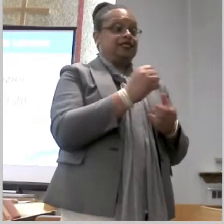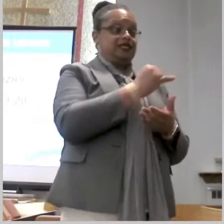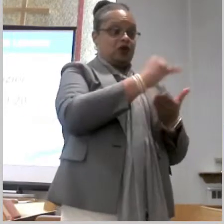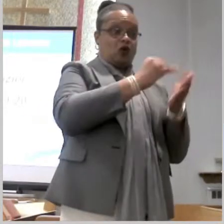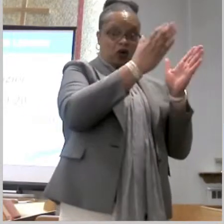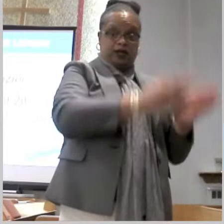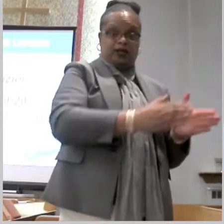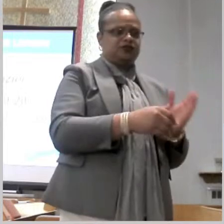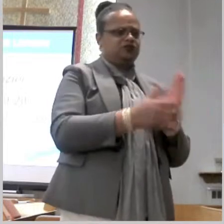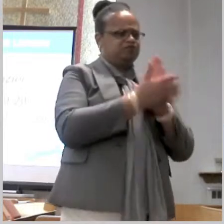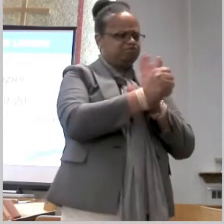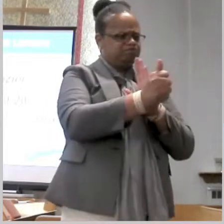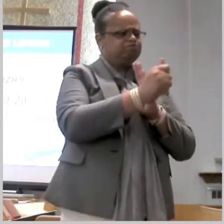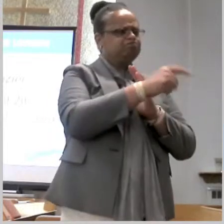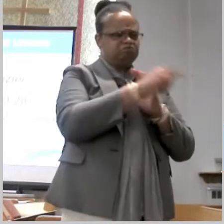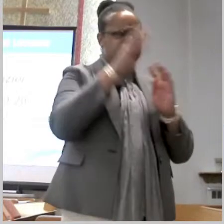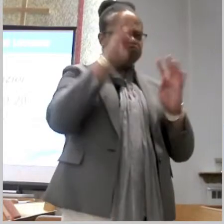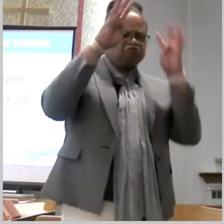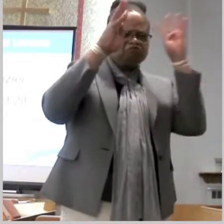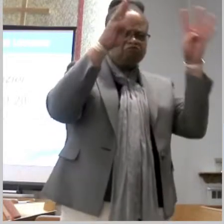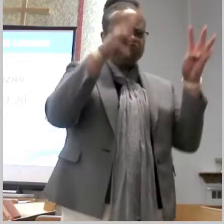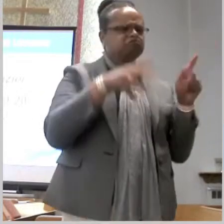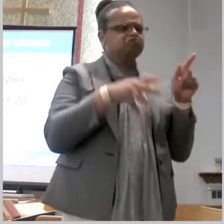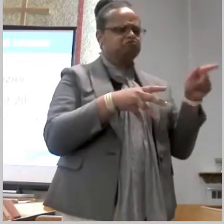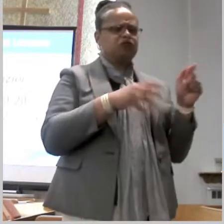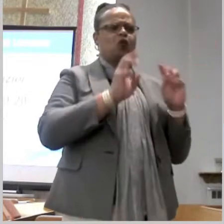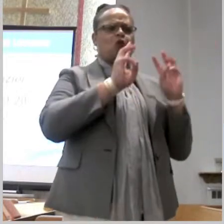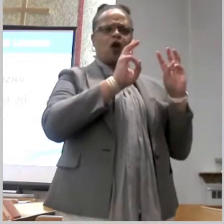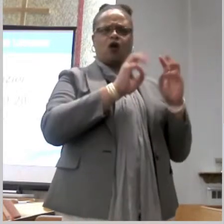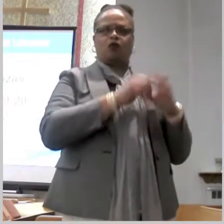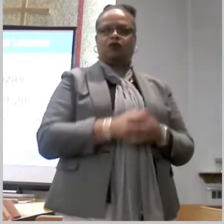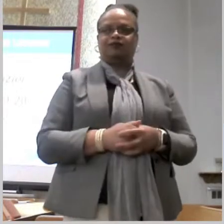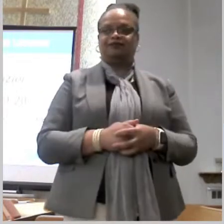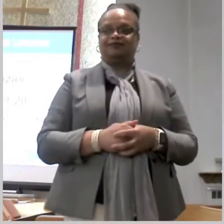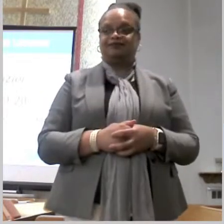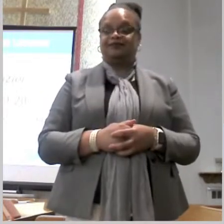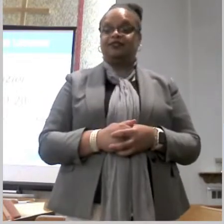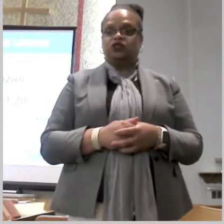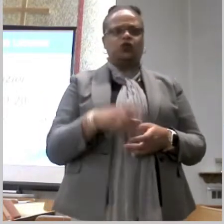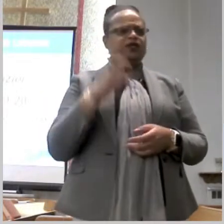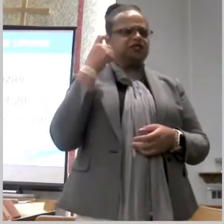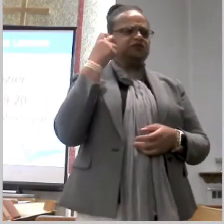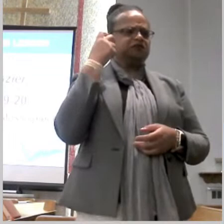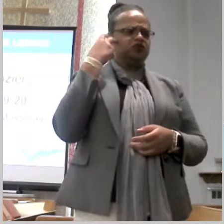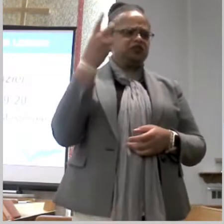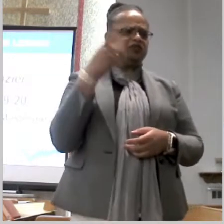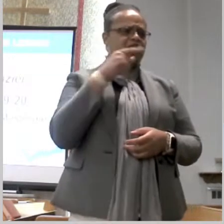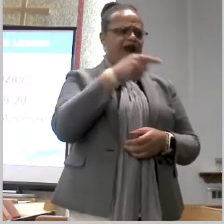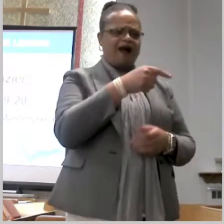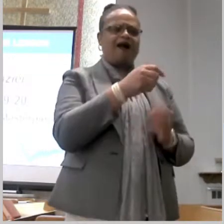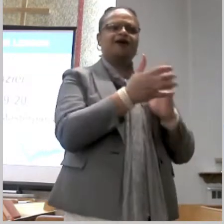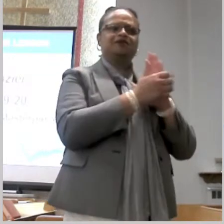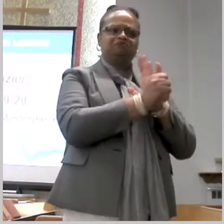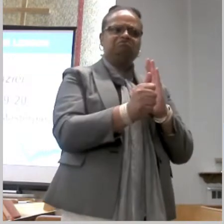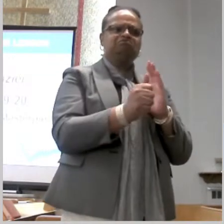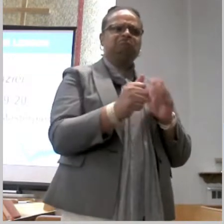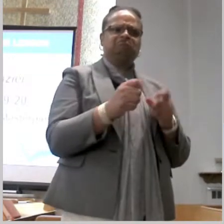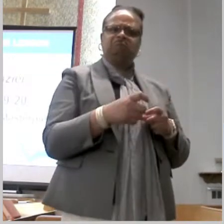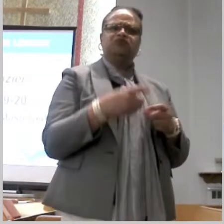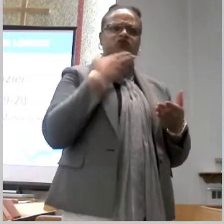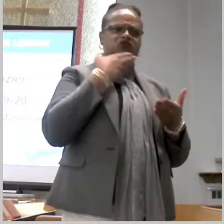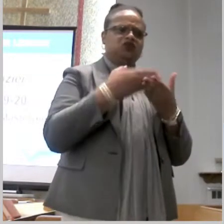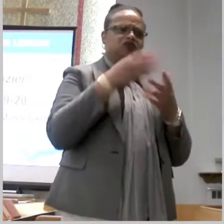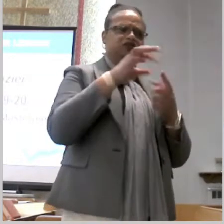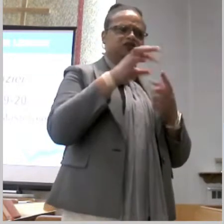artists. We recognize their craftsmanship, right, as a divine gift, enabling them to communicate their